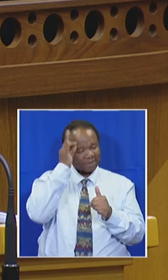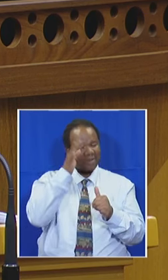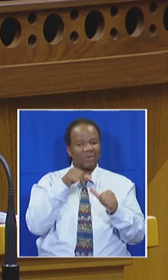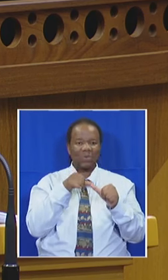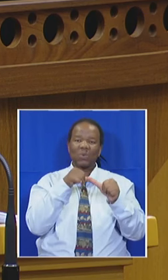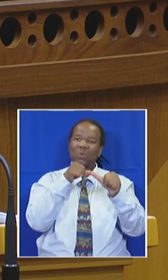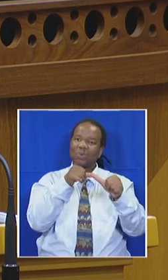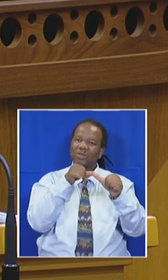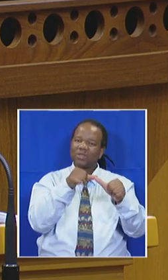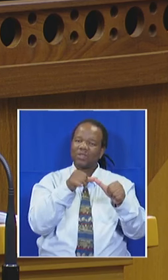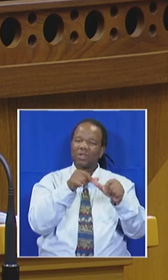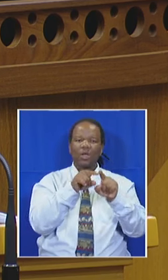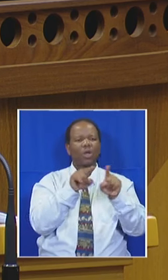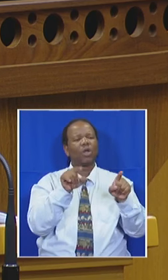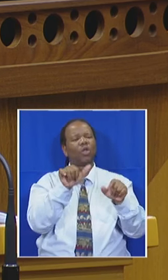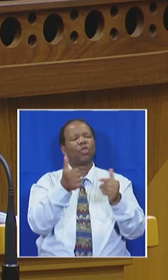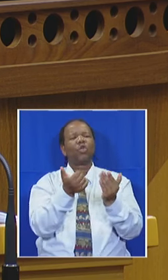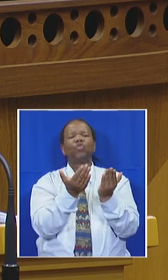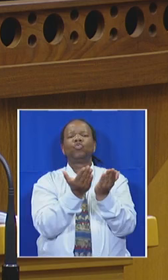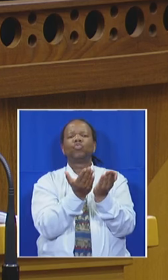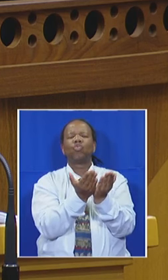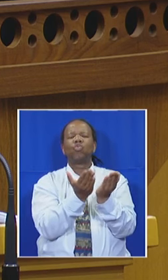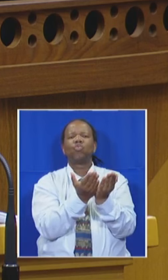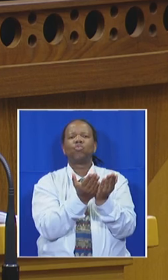ezindaweni zonke zezwe lakithi.